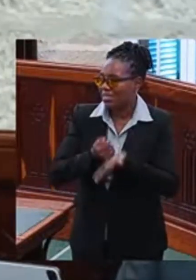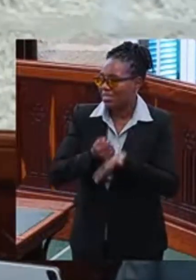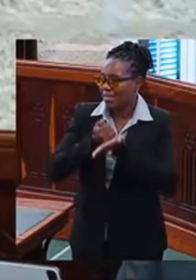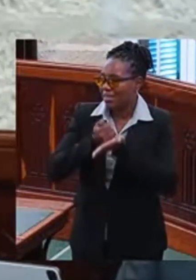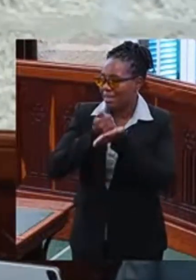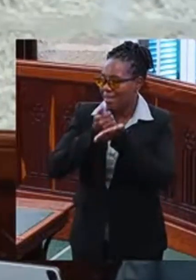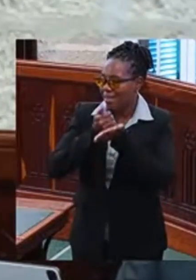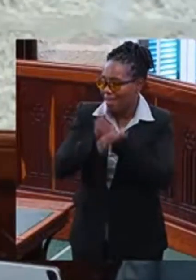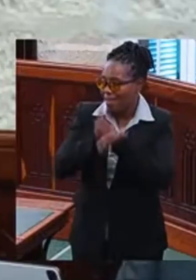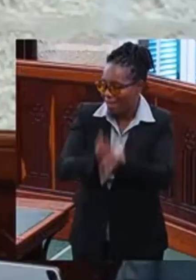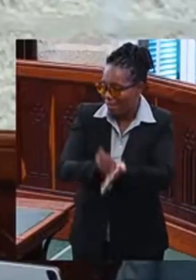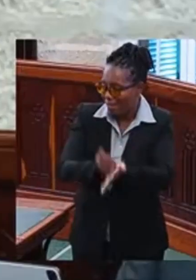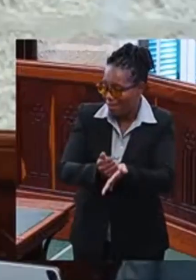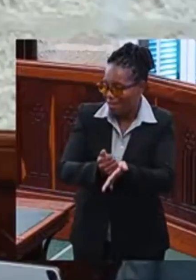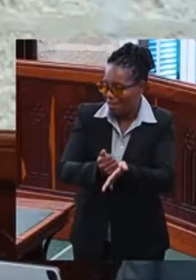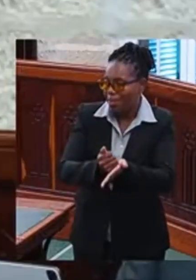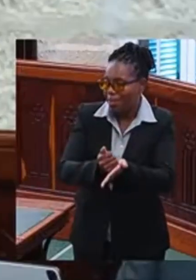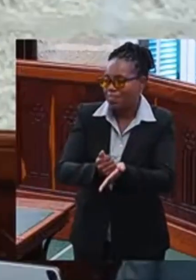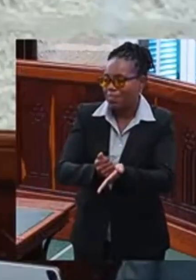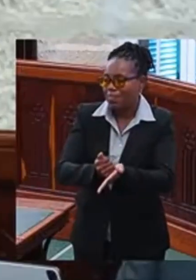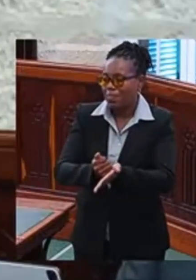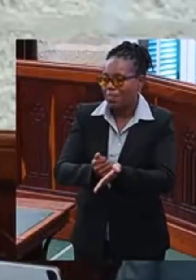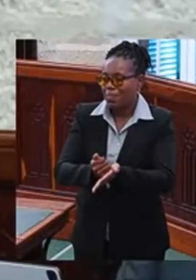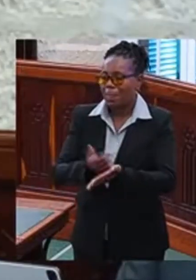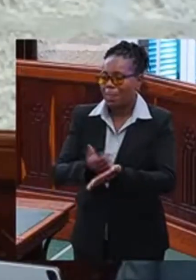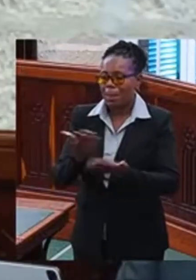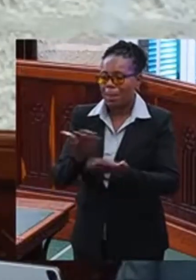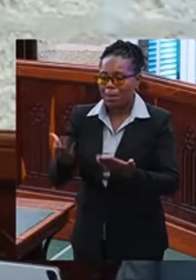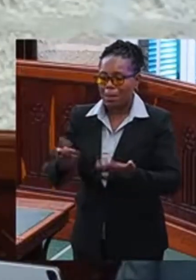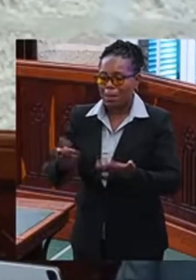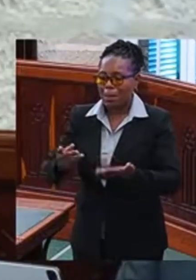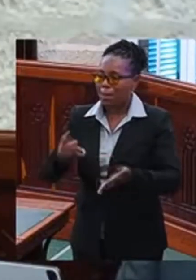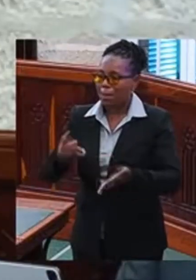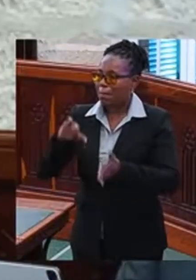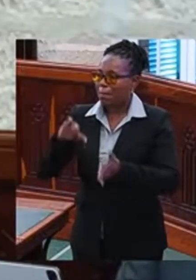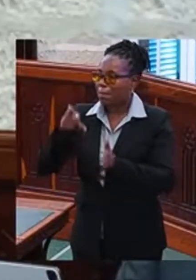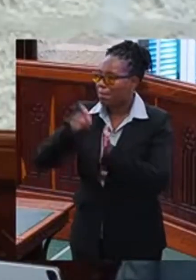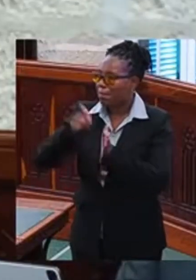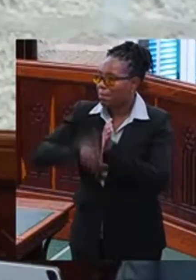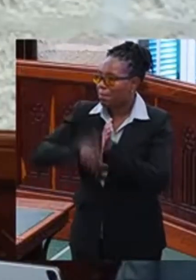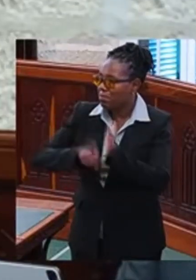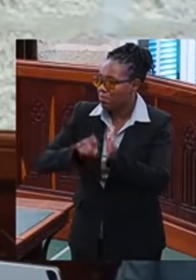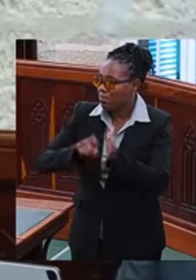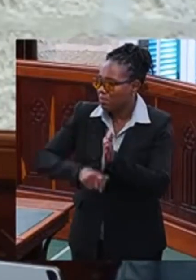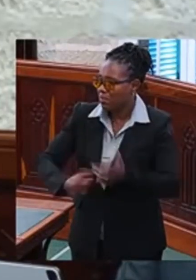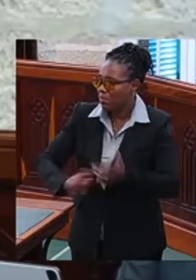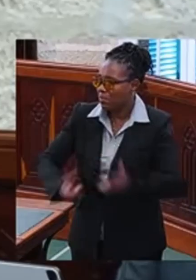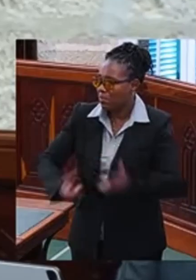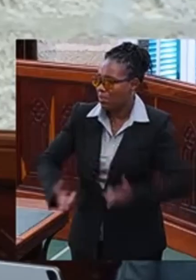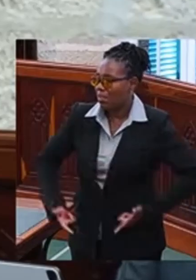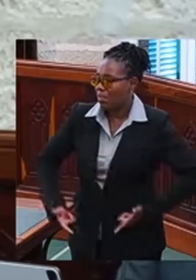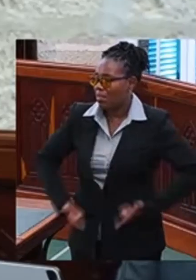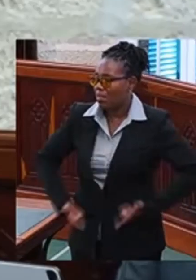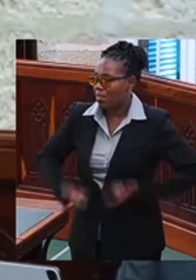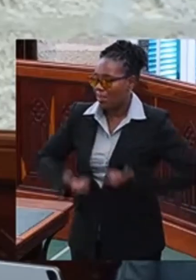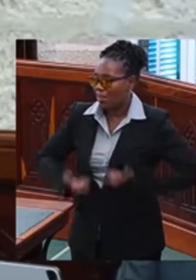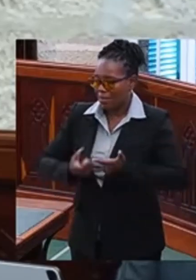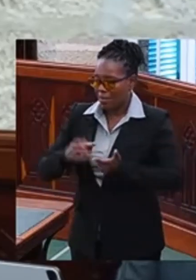term. However, we should note that this budget was put together before the outbreak of the war in the Middle